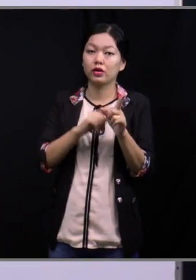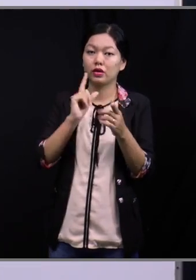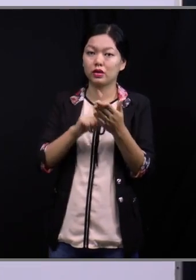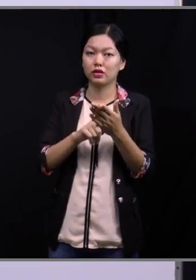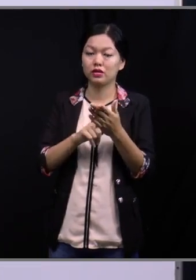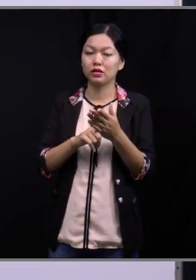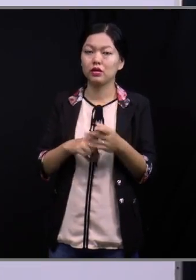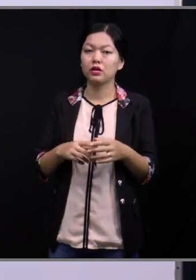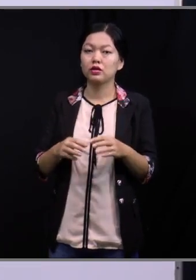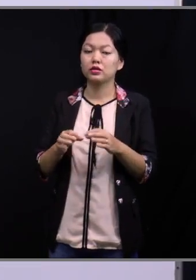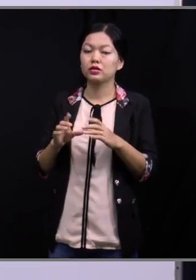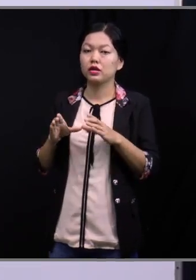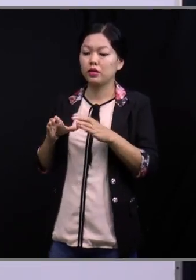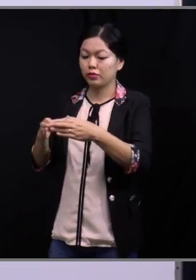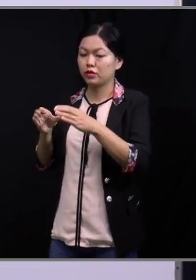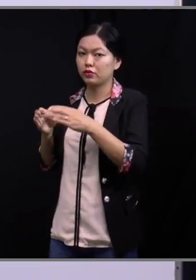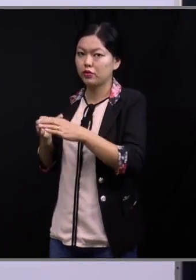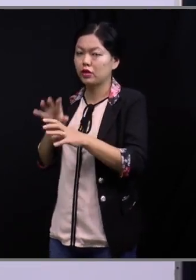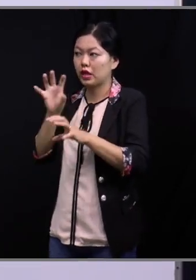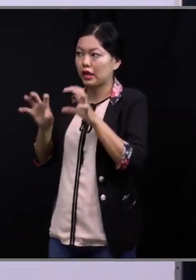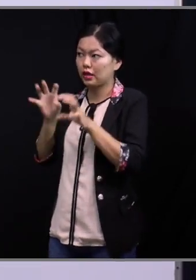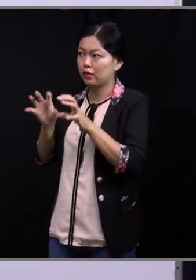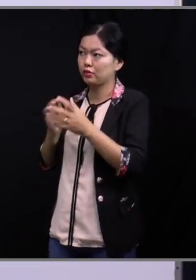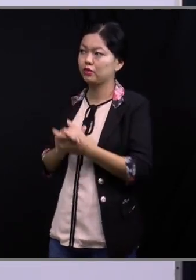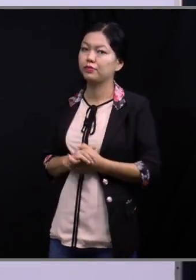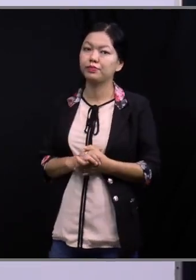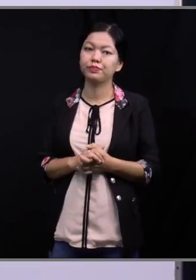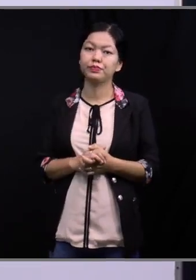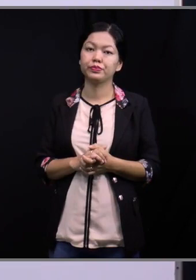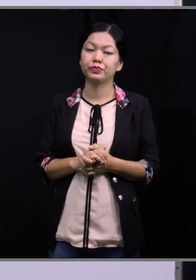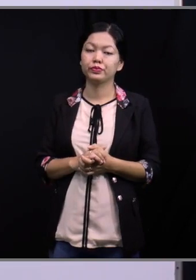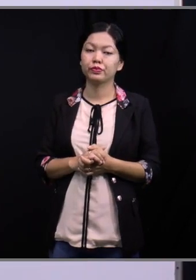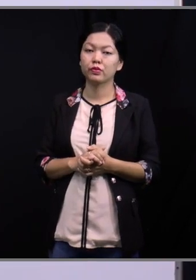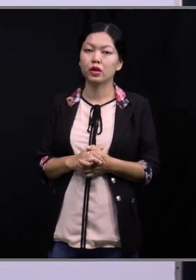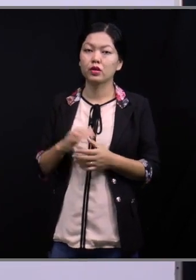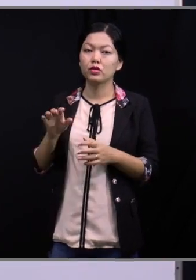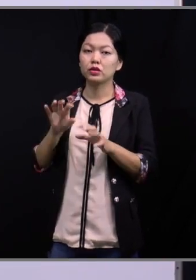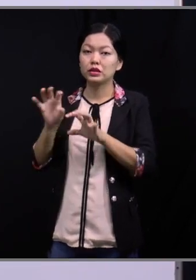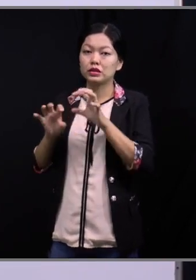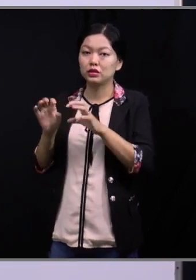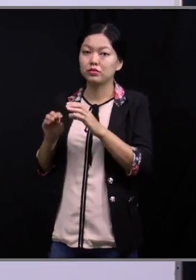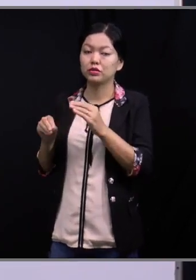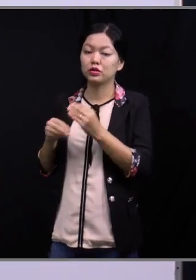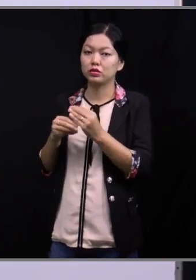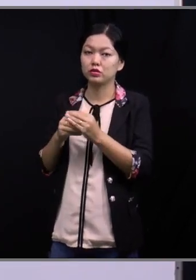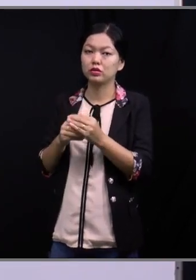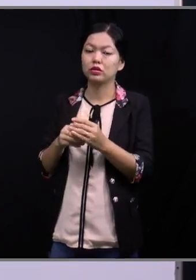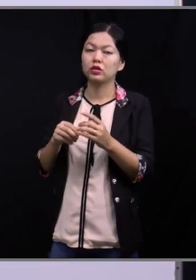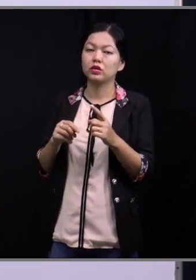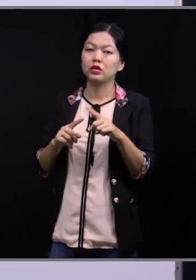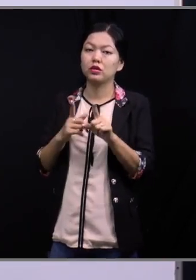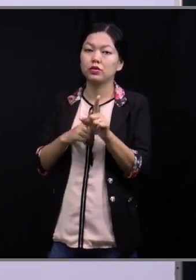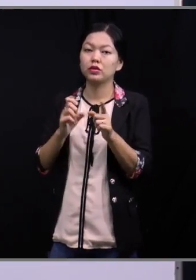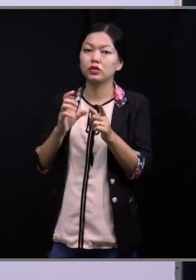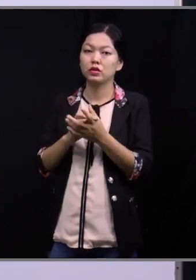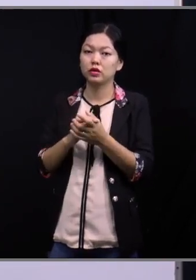the classification of the animals. So this angiospermae, they are flowering plants, so it includes both dicot flowers,